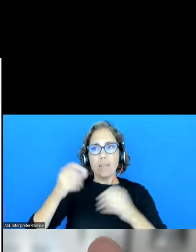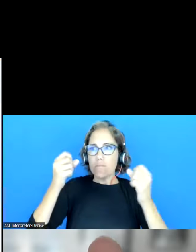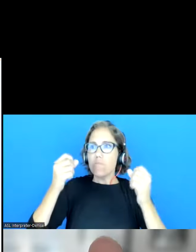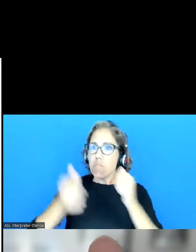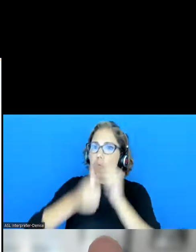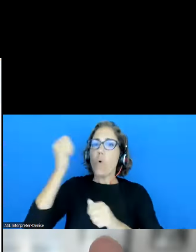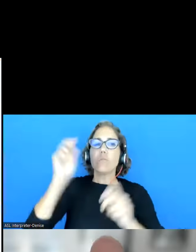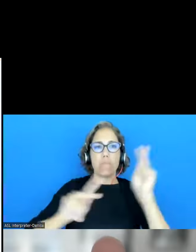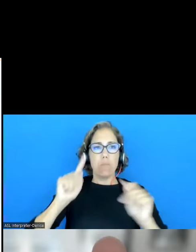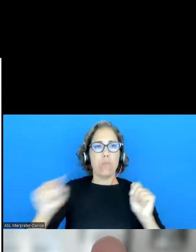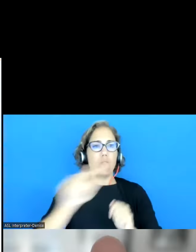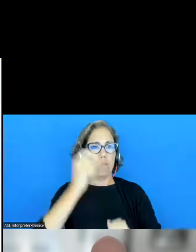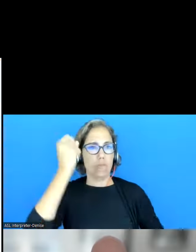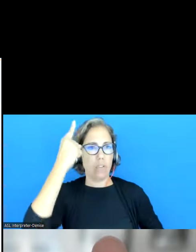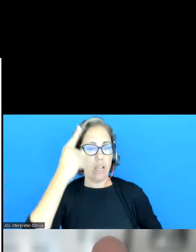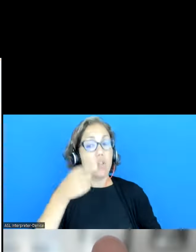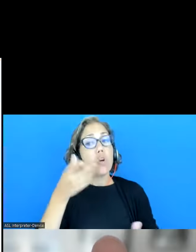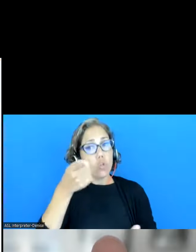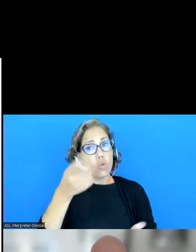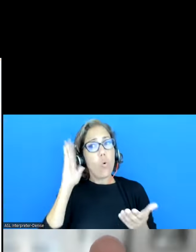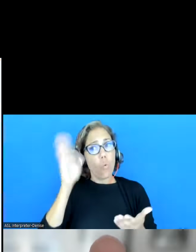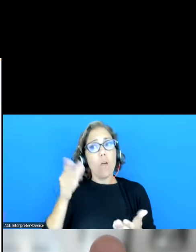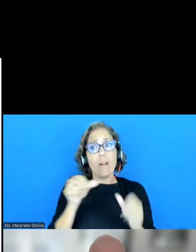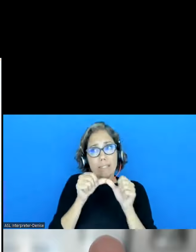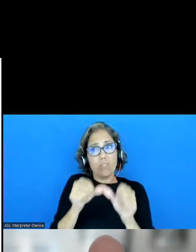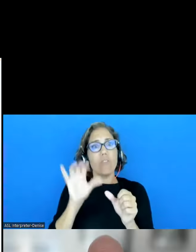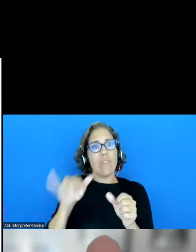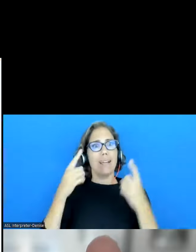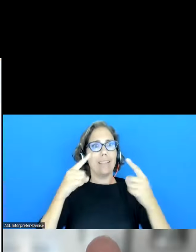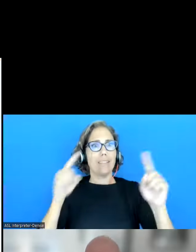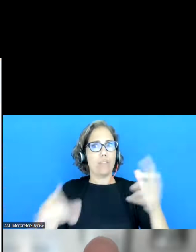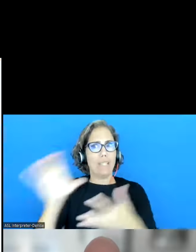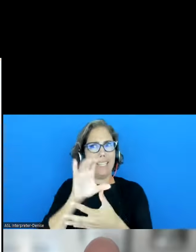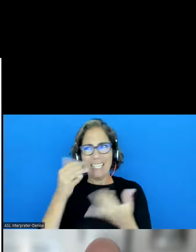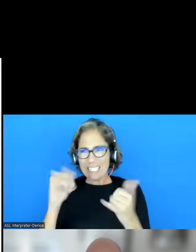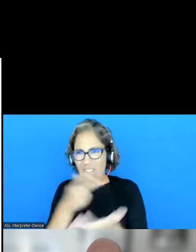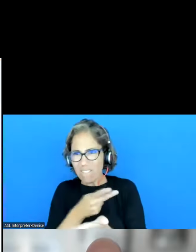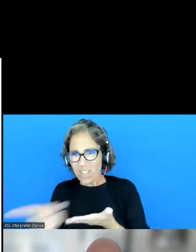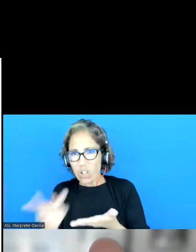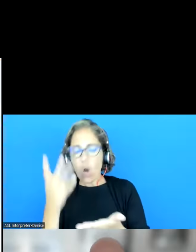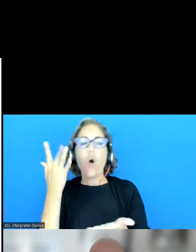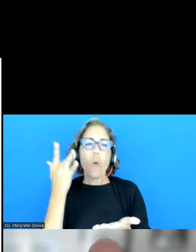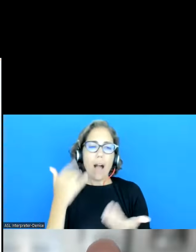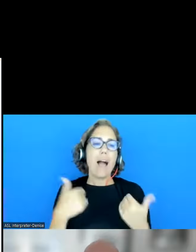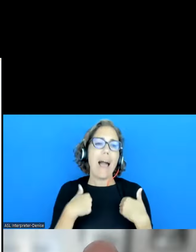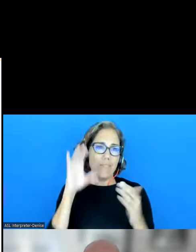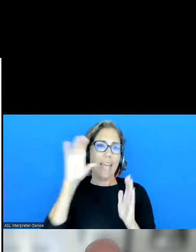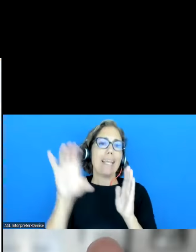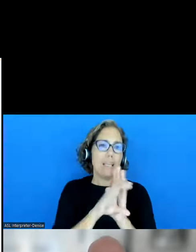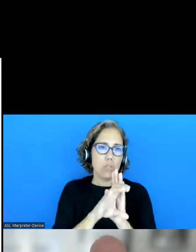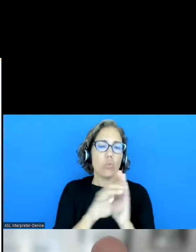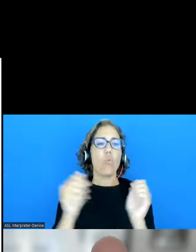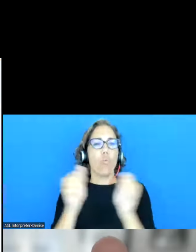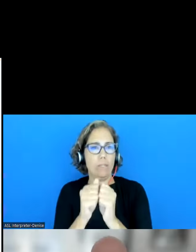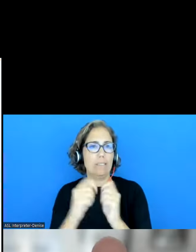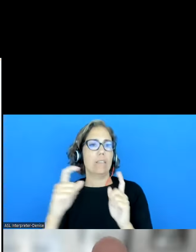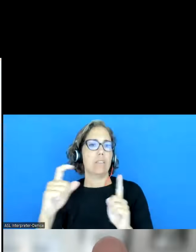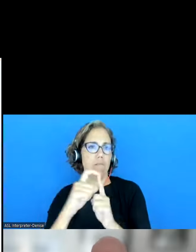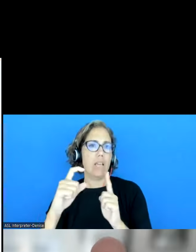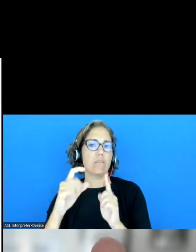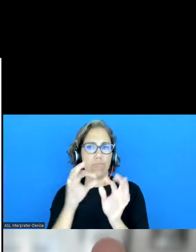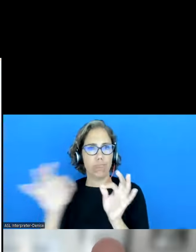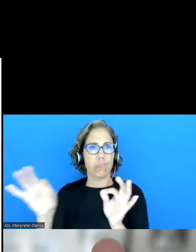people, even while you may continue to have that success criterion fail because you do have an image of text there. And then